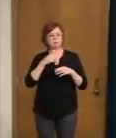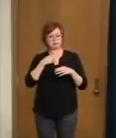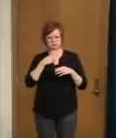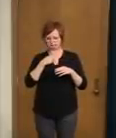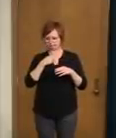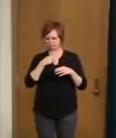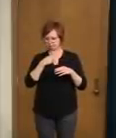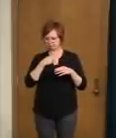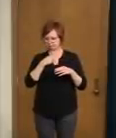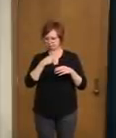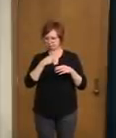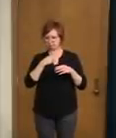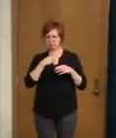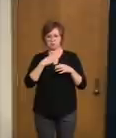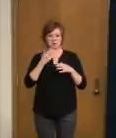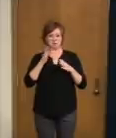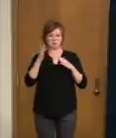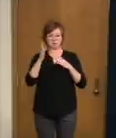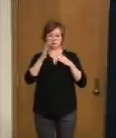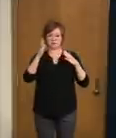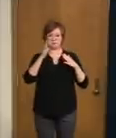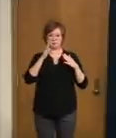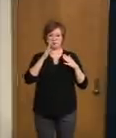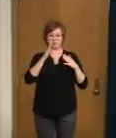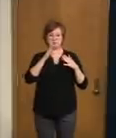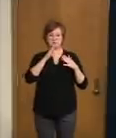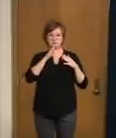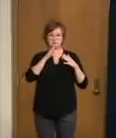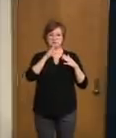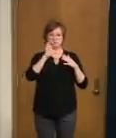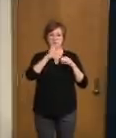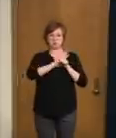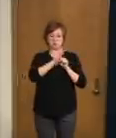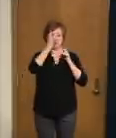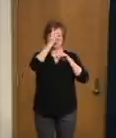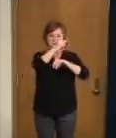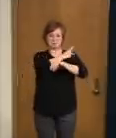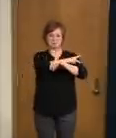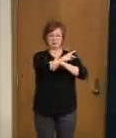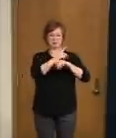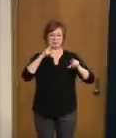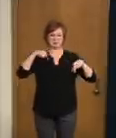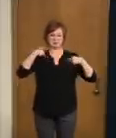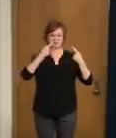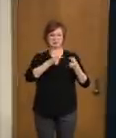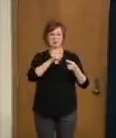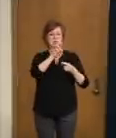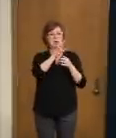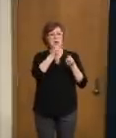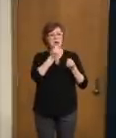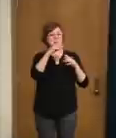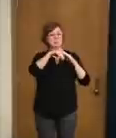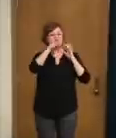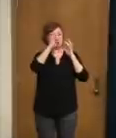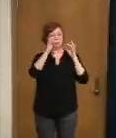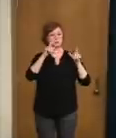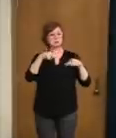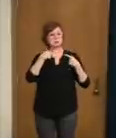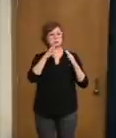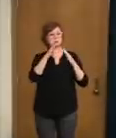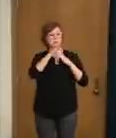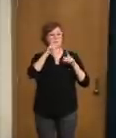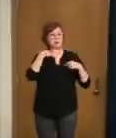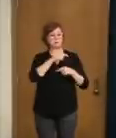I guess our highest COVID patients in hospital so far through this at 206 COVID patients,